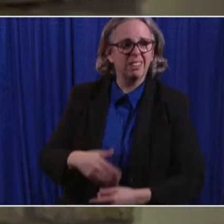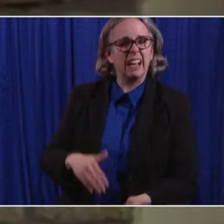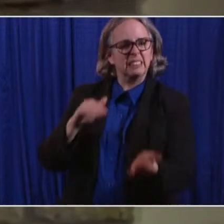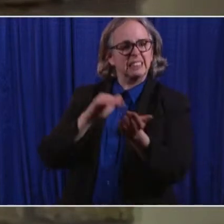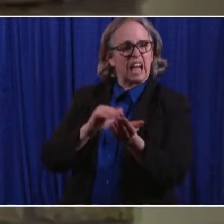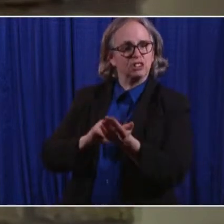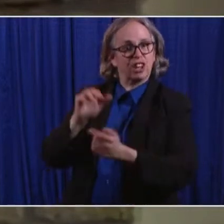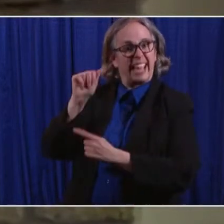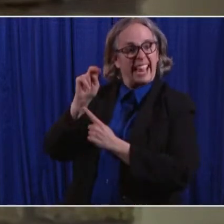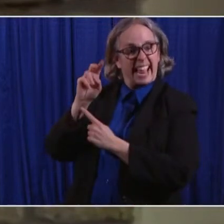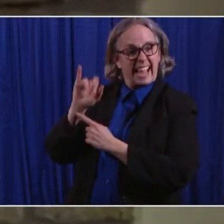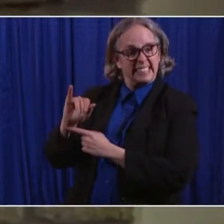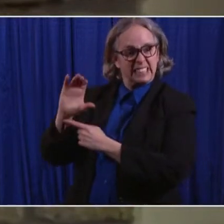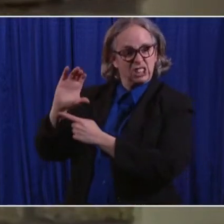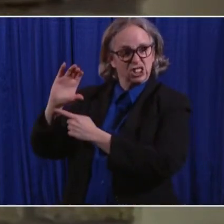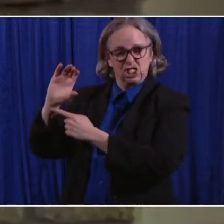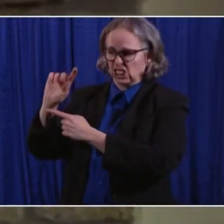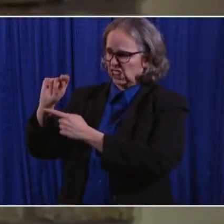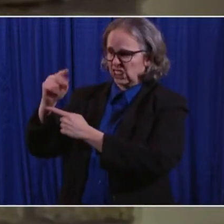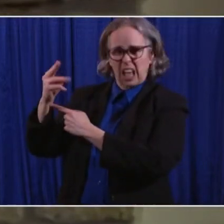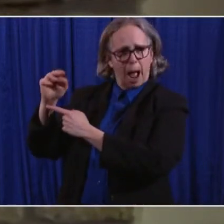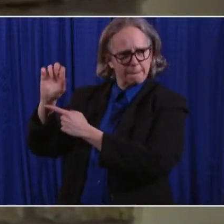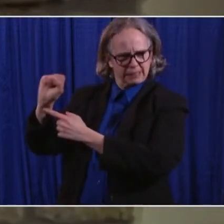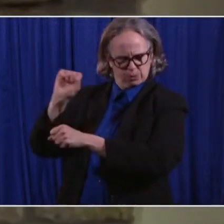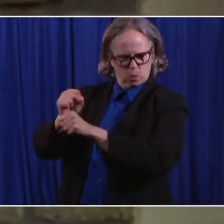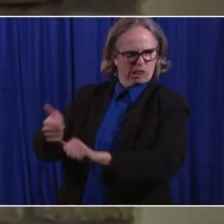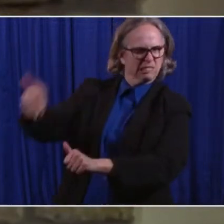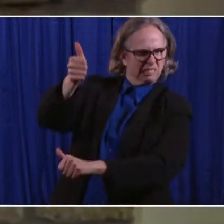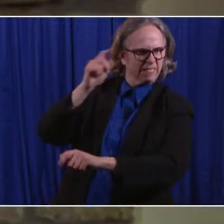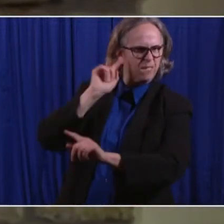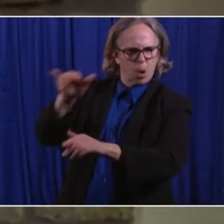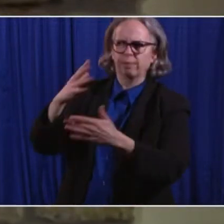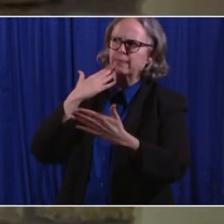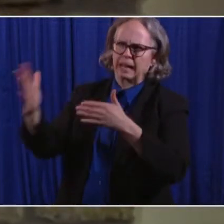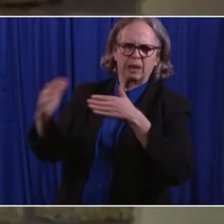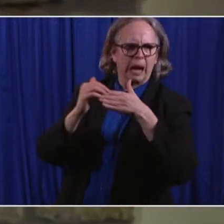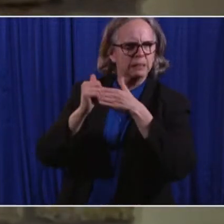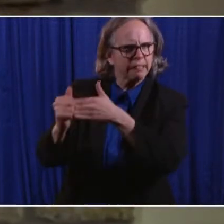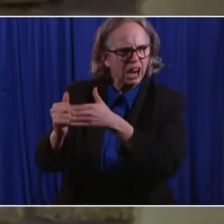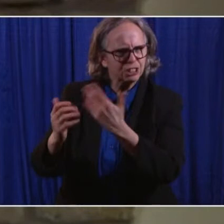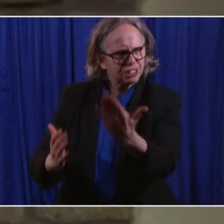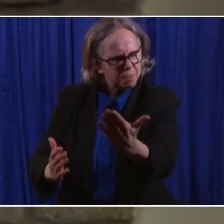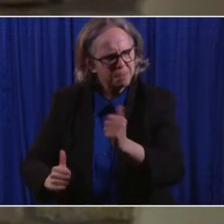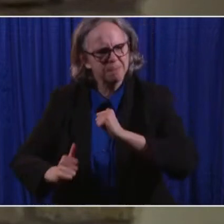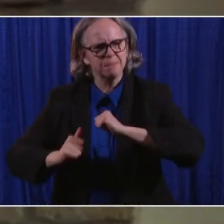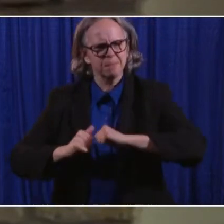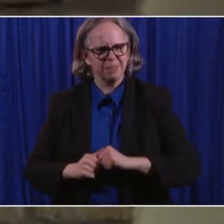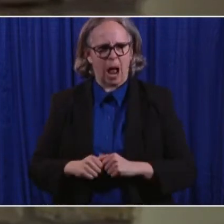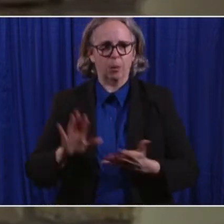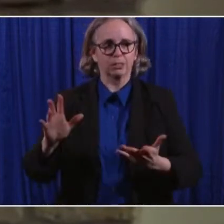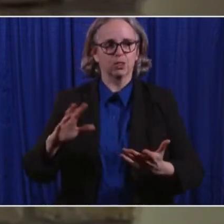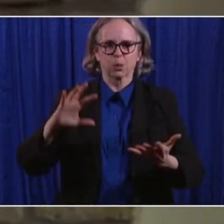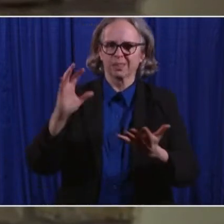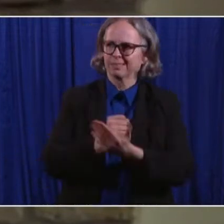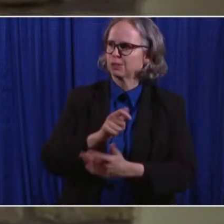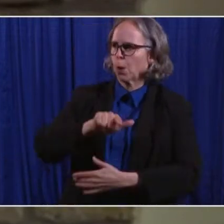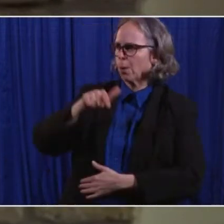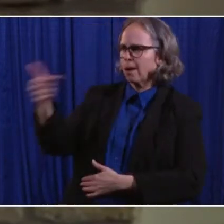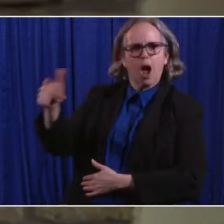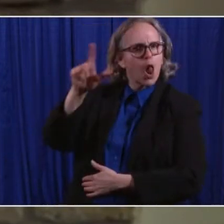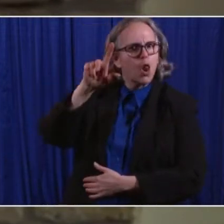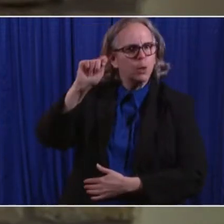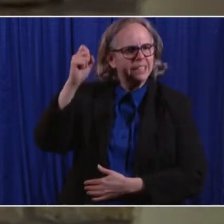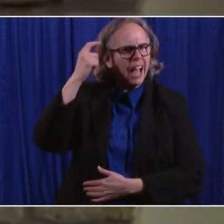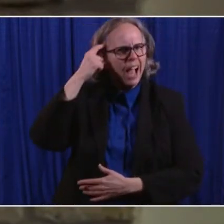there. We're going to now go to the Lieutenant Governor, and the Lieutenant Governor is back